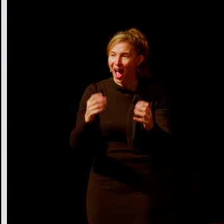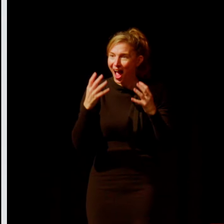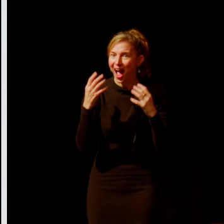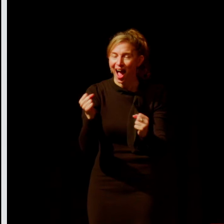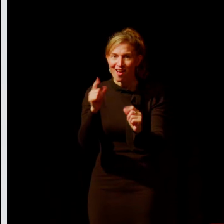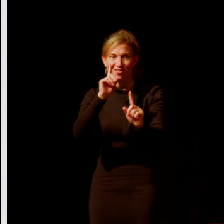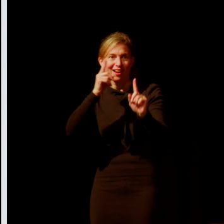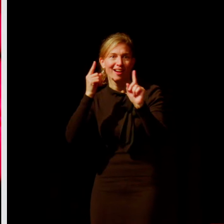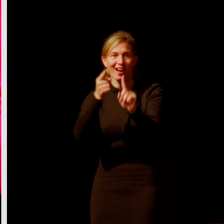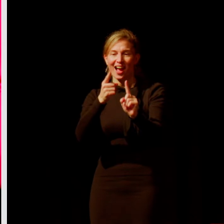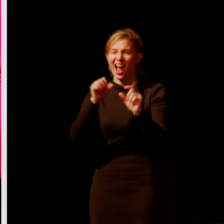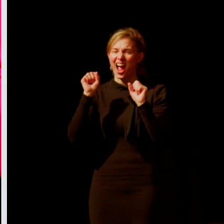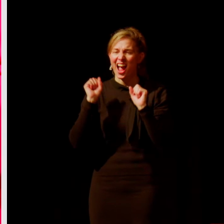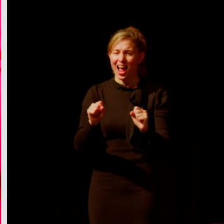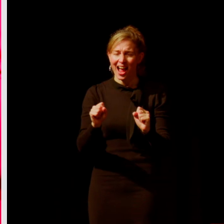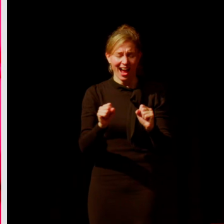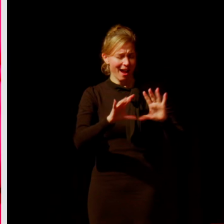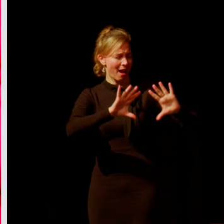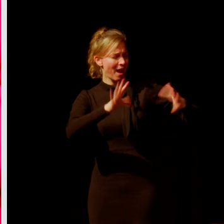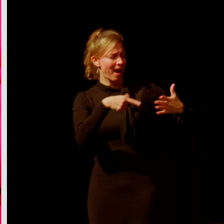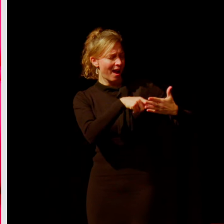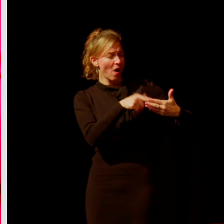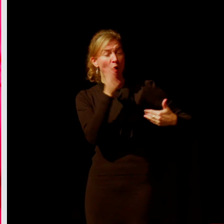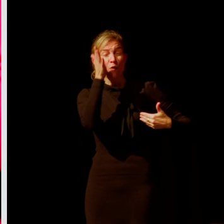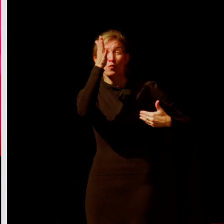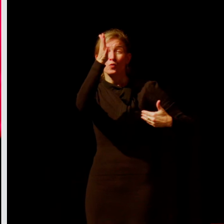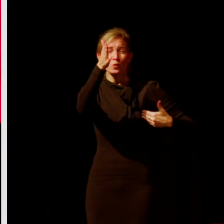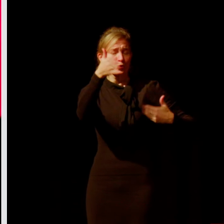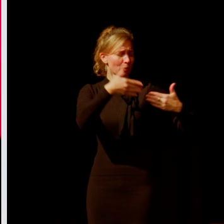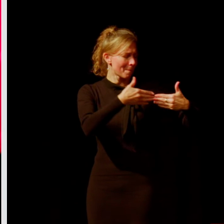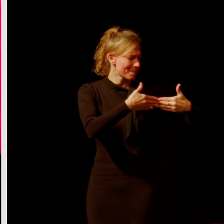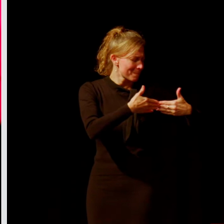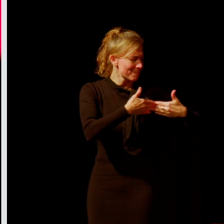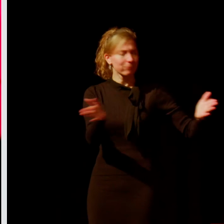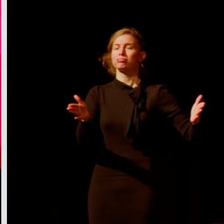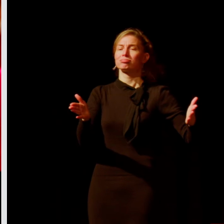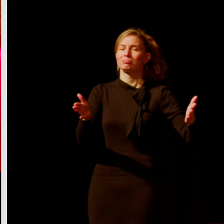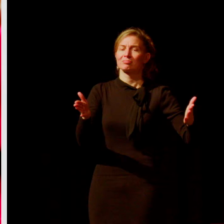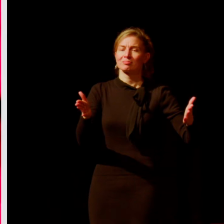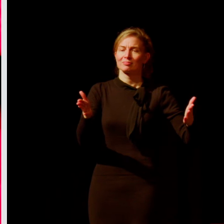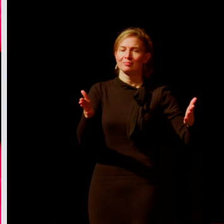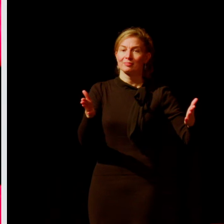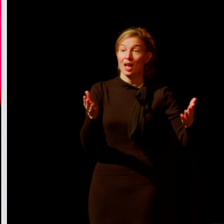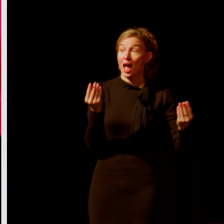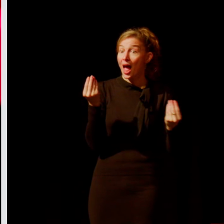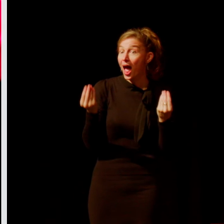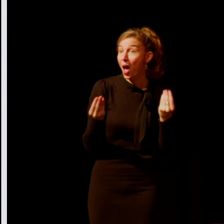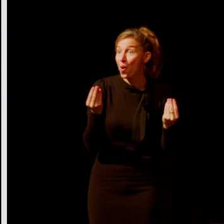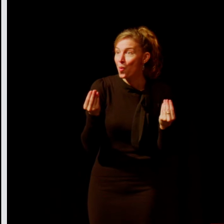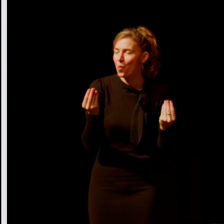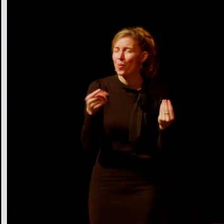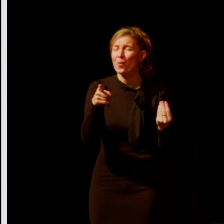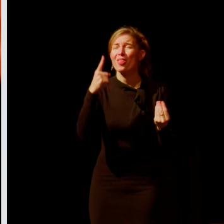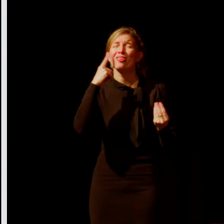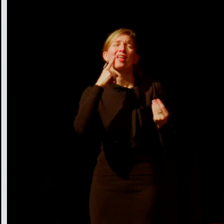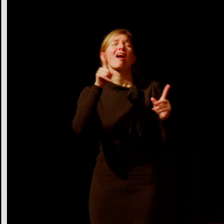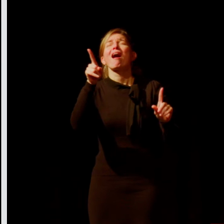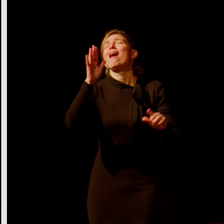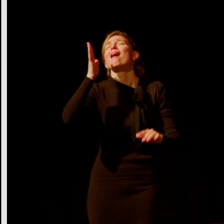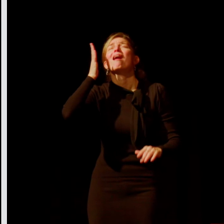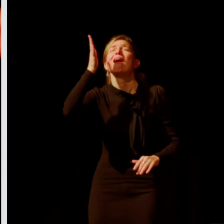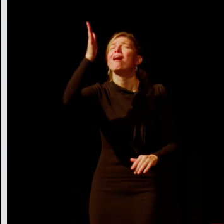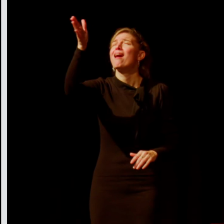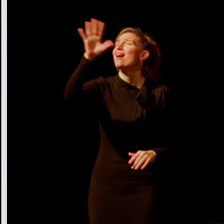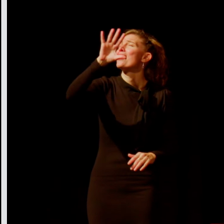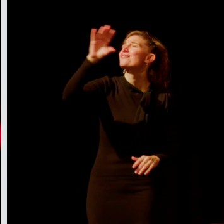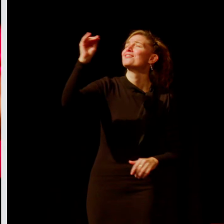to unlock an entirely different future. And no, that's not just some pie in the sky, 50 years from now